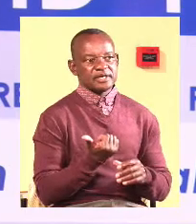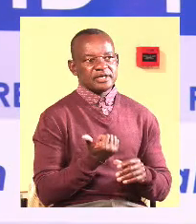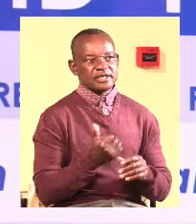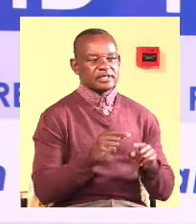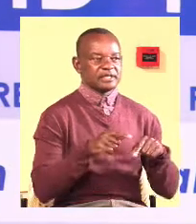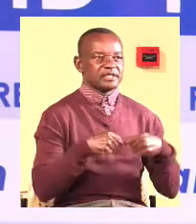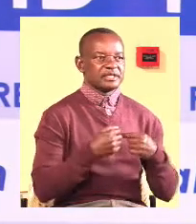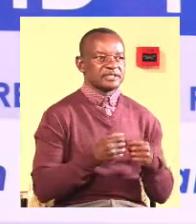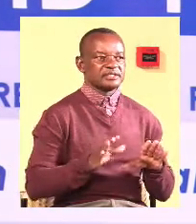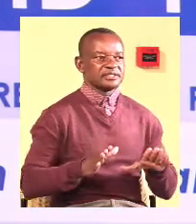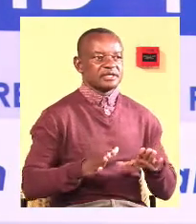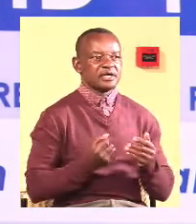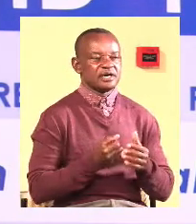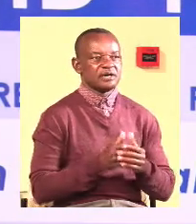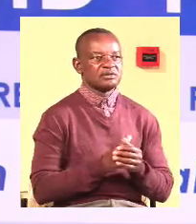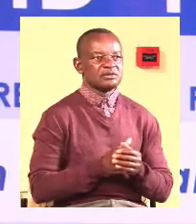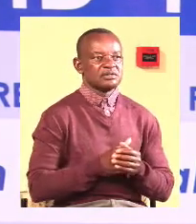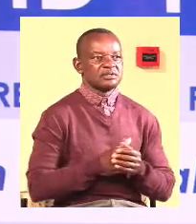he's actually,